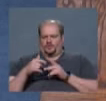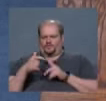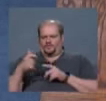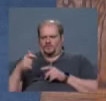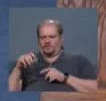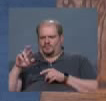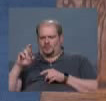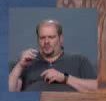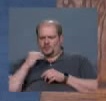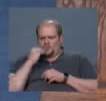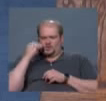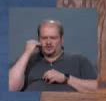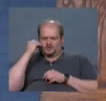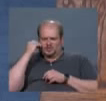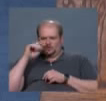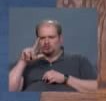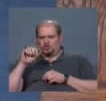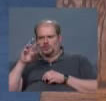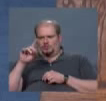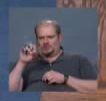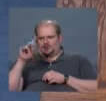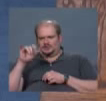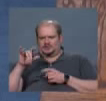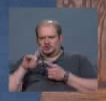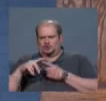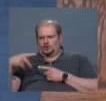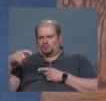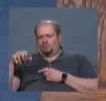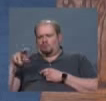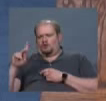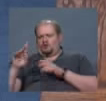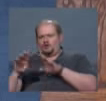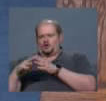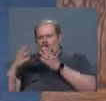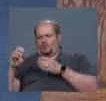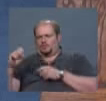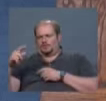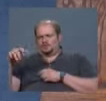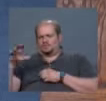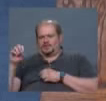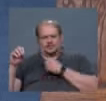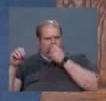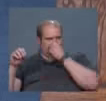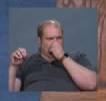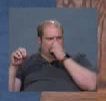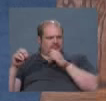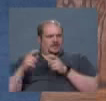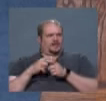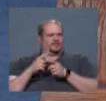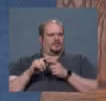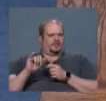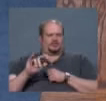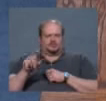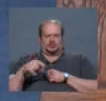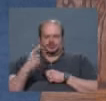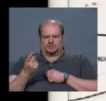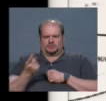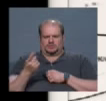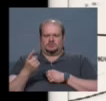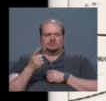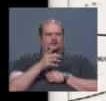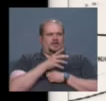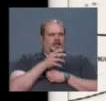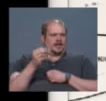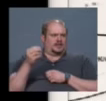from residential low density to park open space. And it just, the